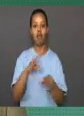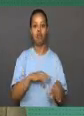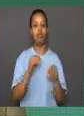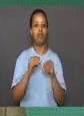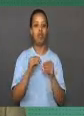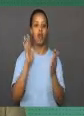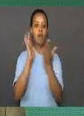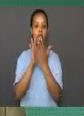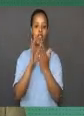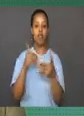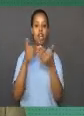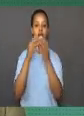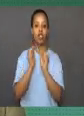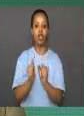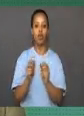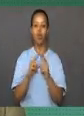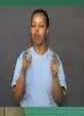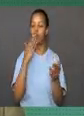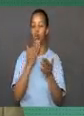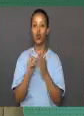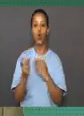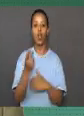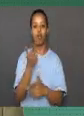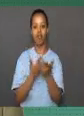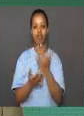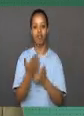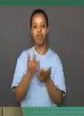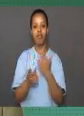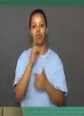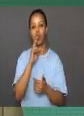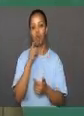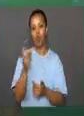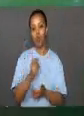class. It would make for an interesting presentation.